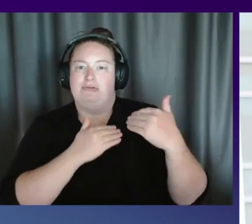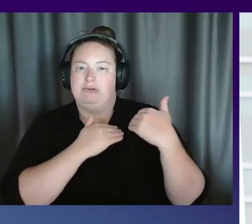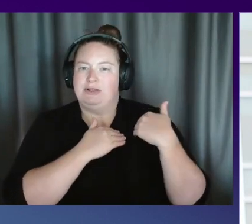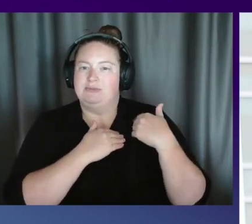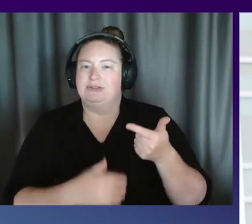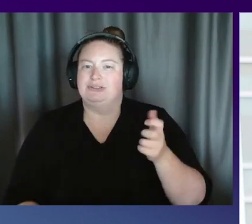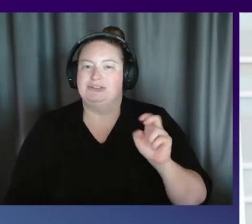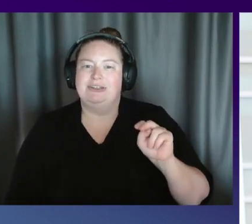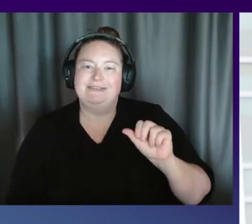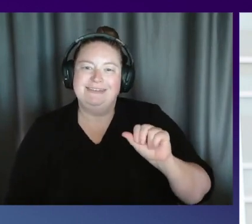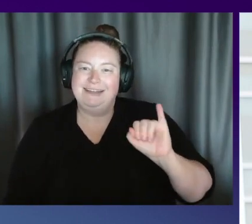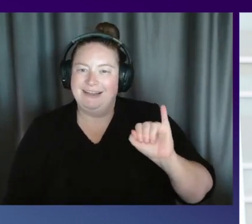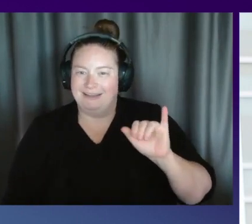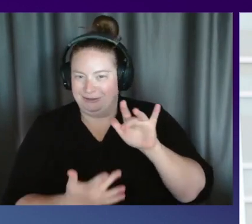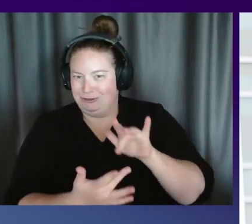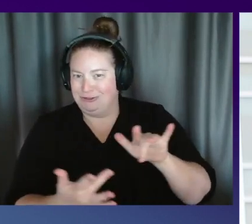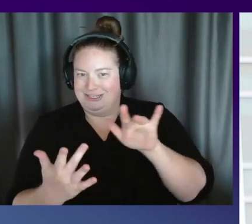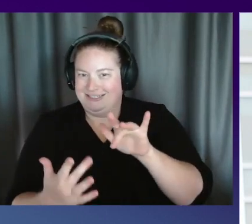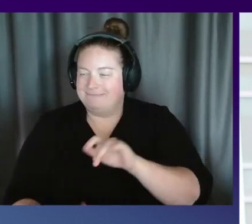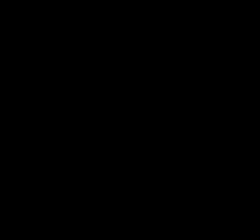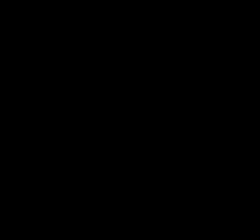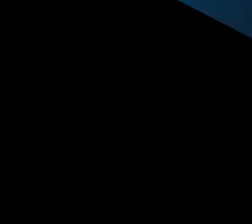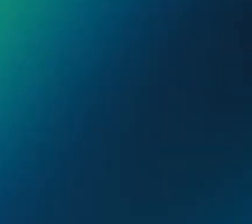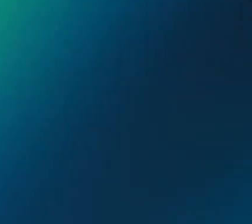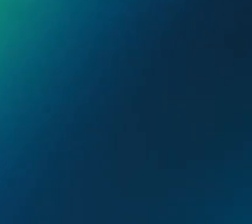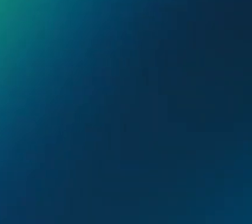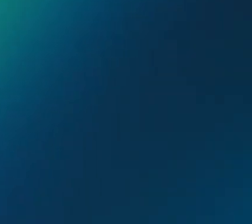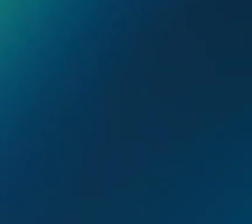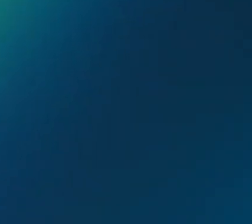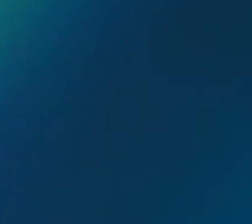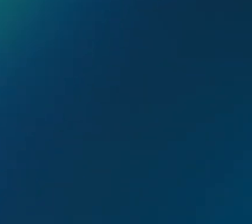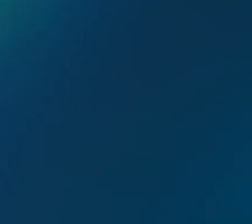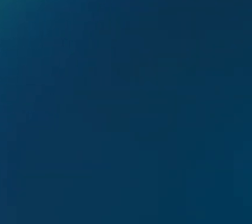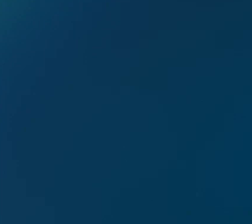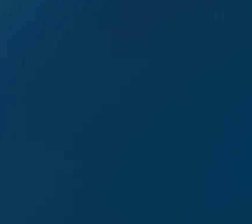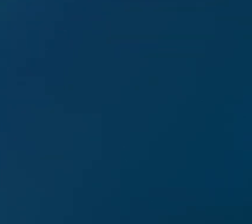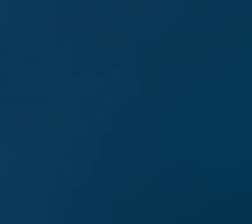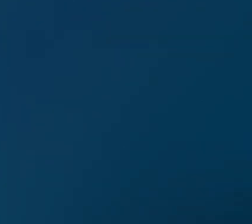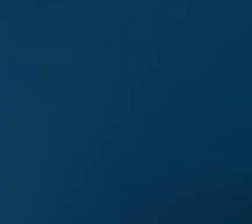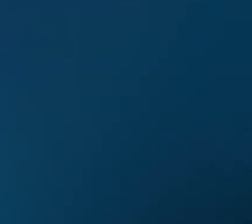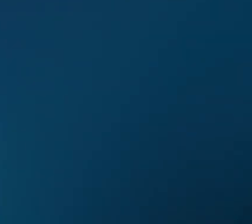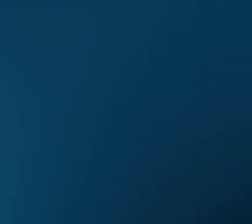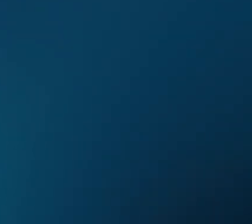generative AI journey. Indeed. Thanks.